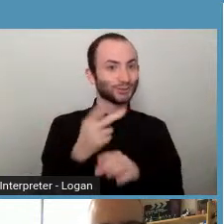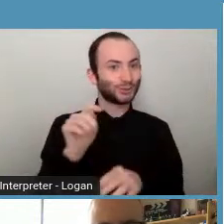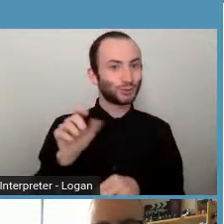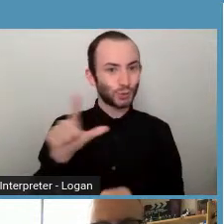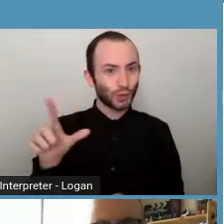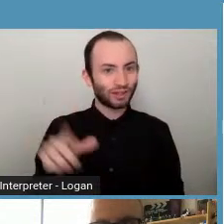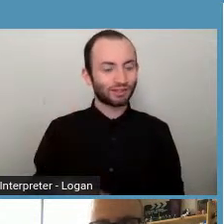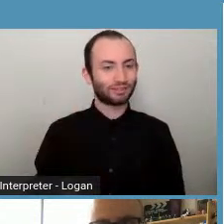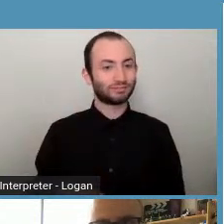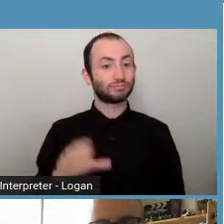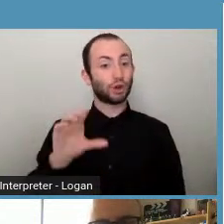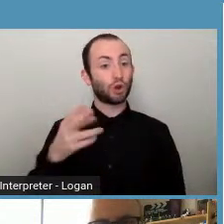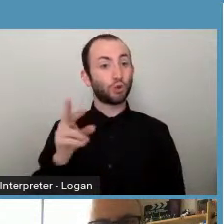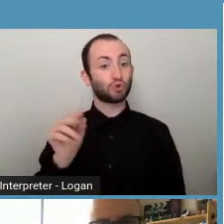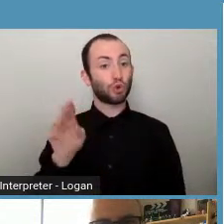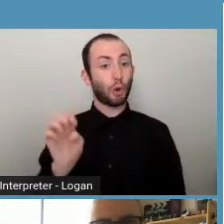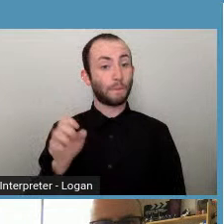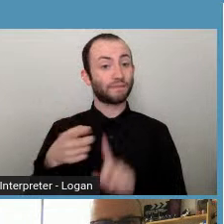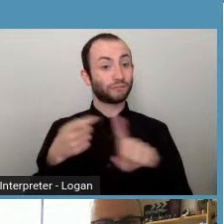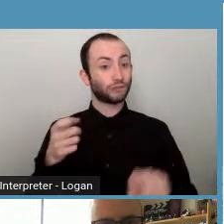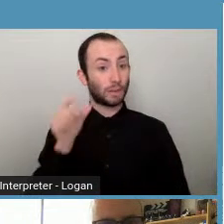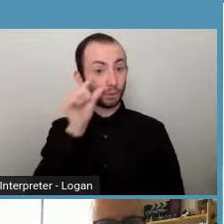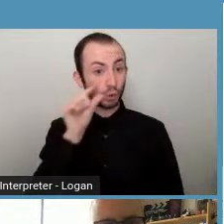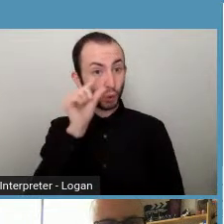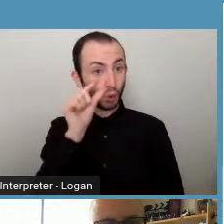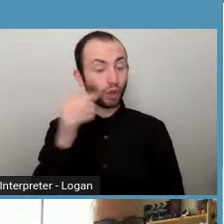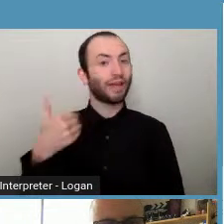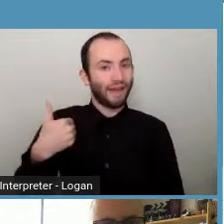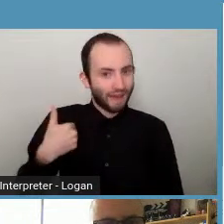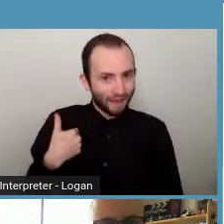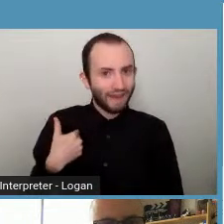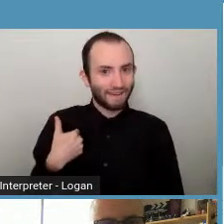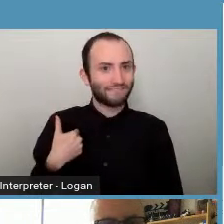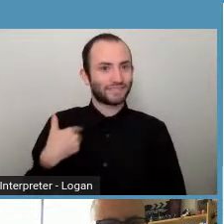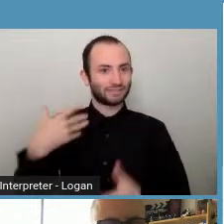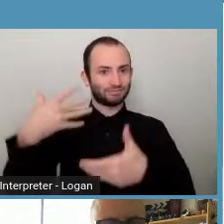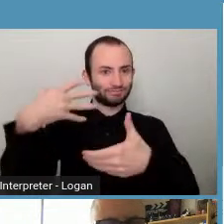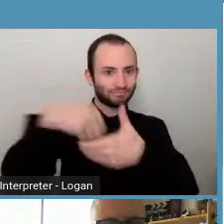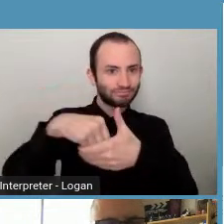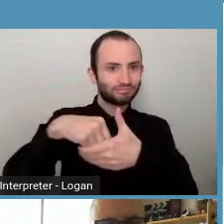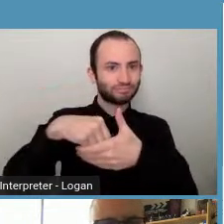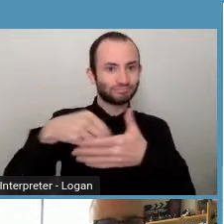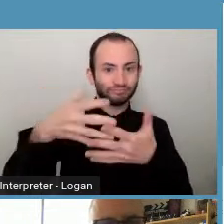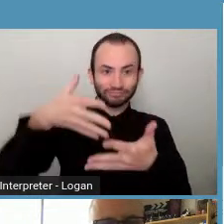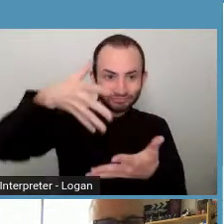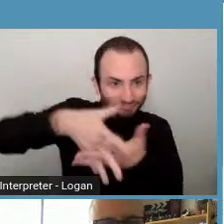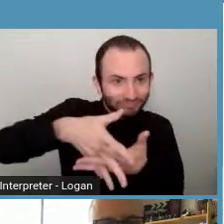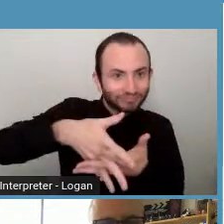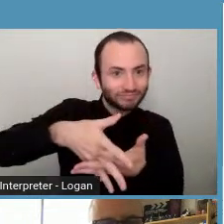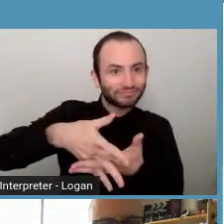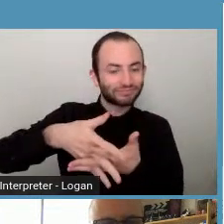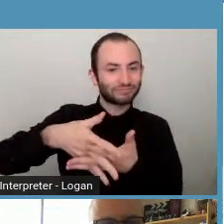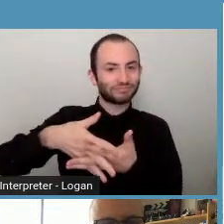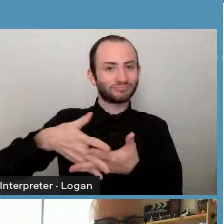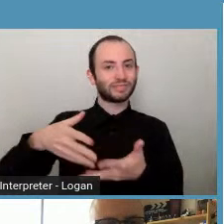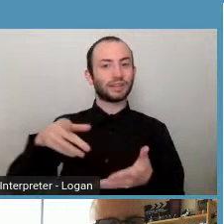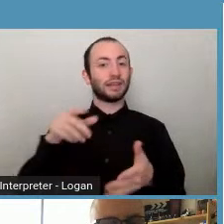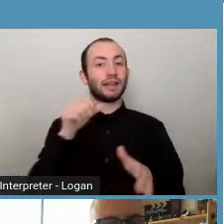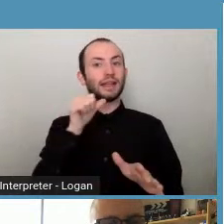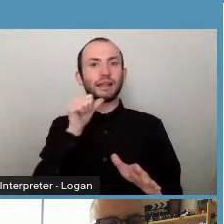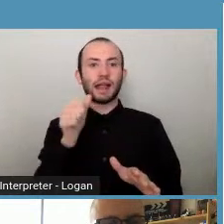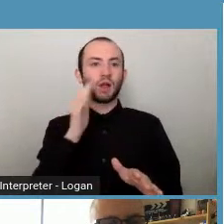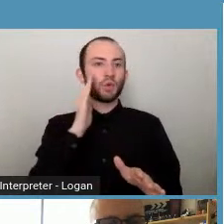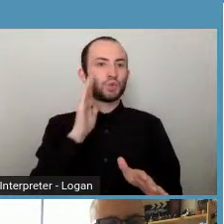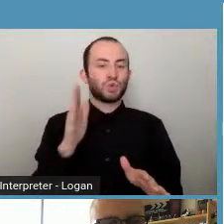Chrome has an accessibility checker built right in. It's not going to find everything. It's not going to ensure that